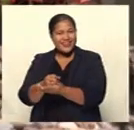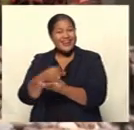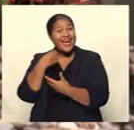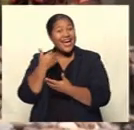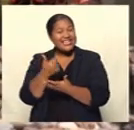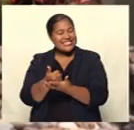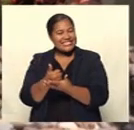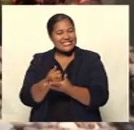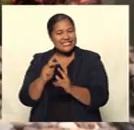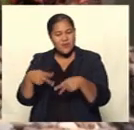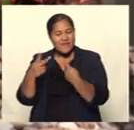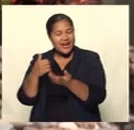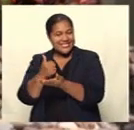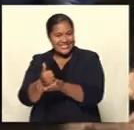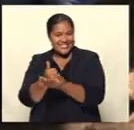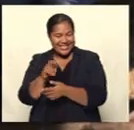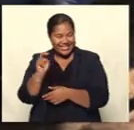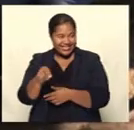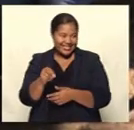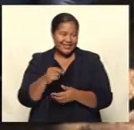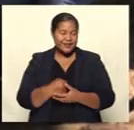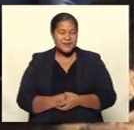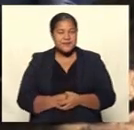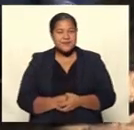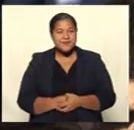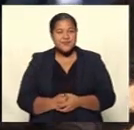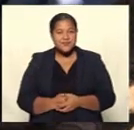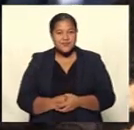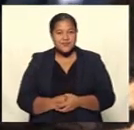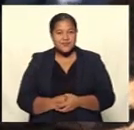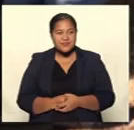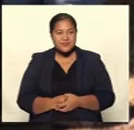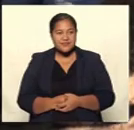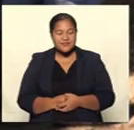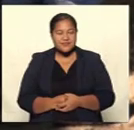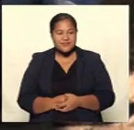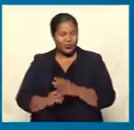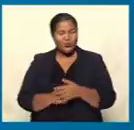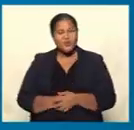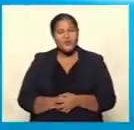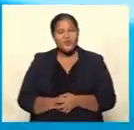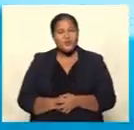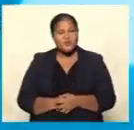that they need. Christiana Uluwai, FBC News.